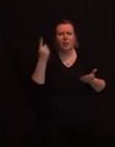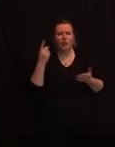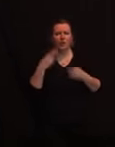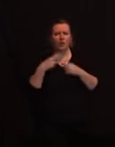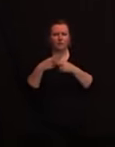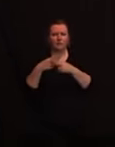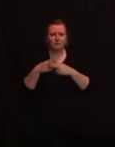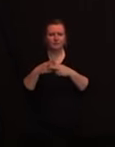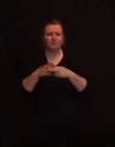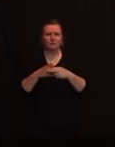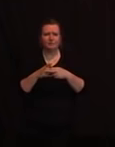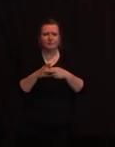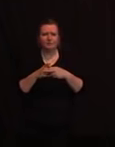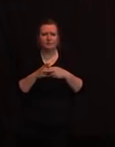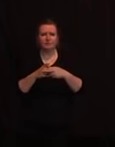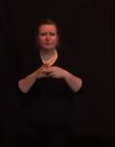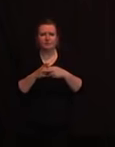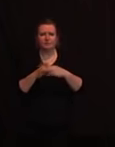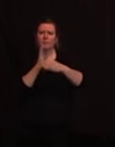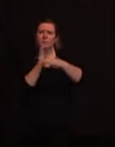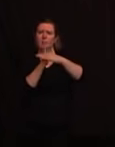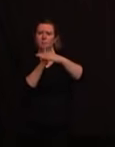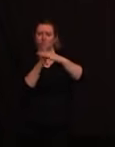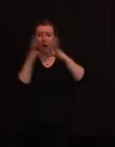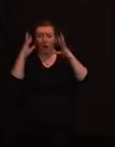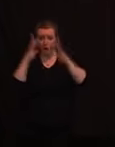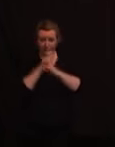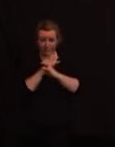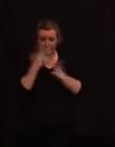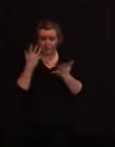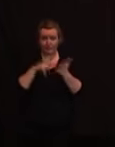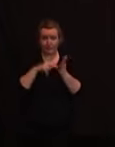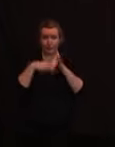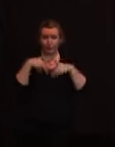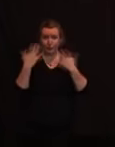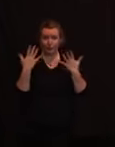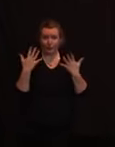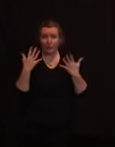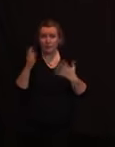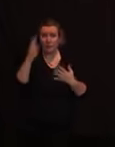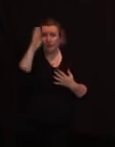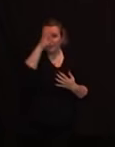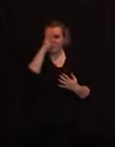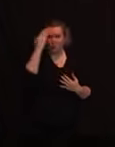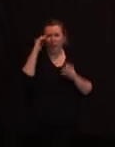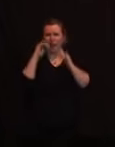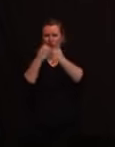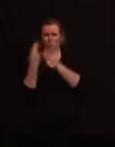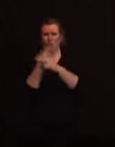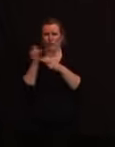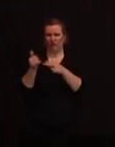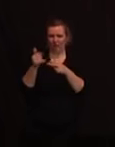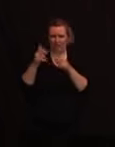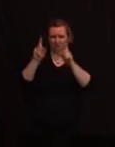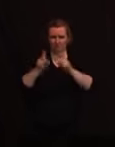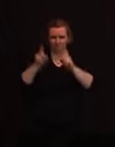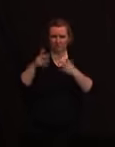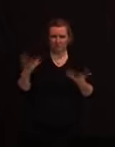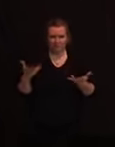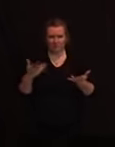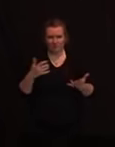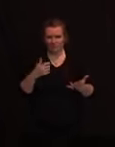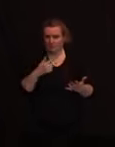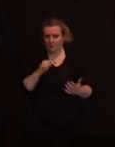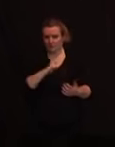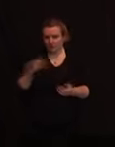so you do have to have some complexity within your organization to be able to utilize that test. We are trying to work with